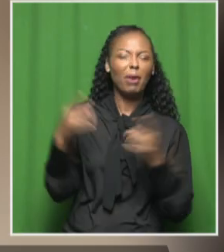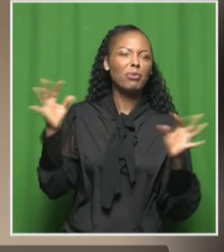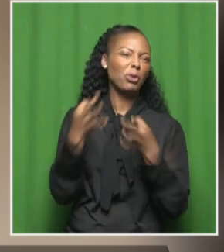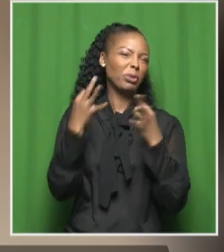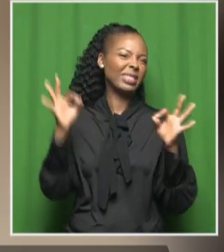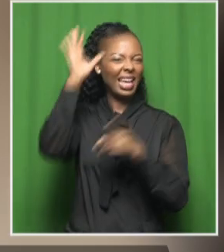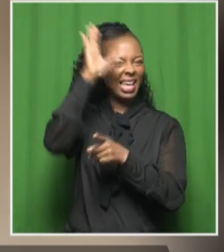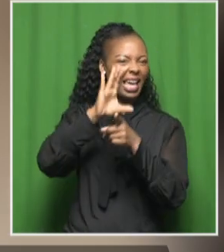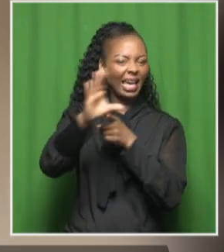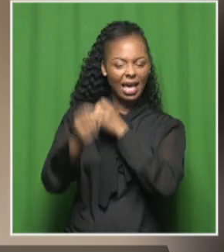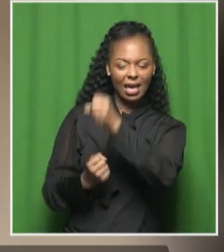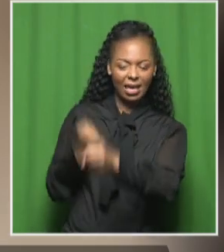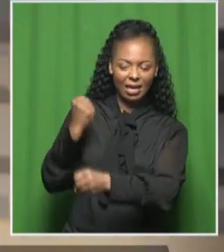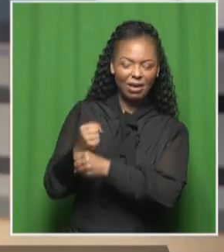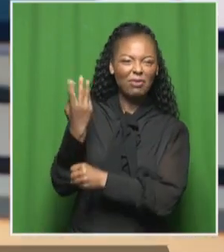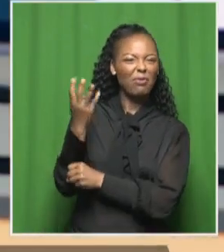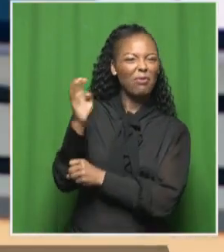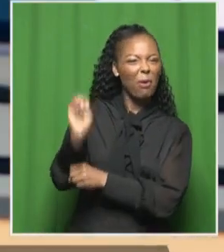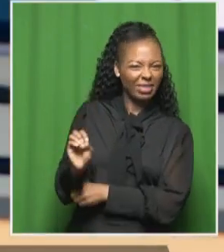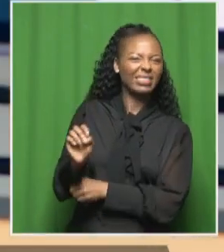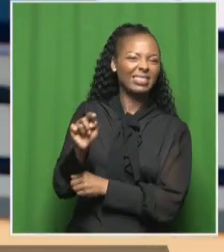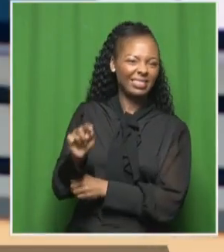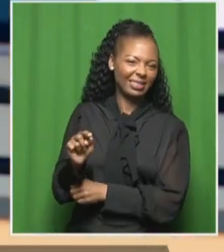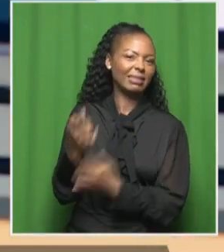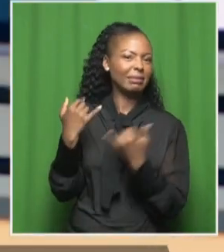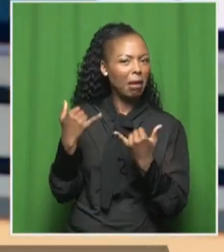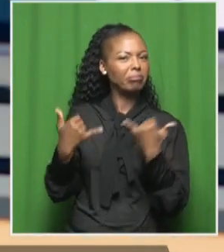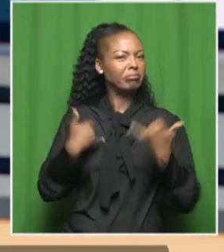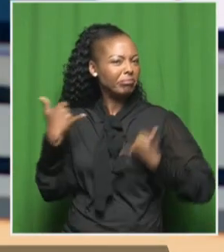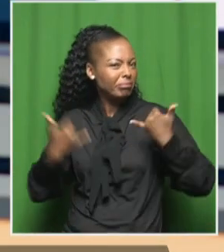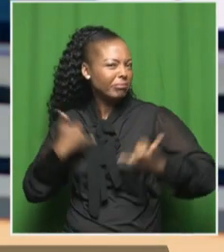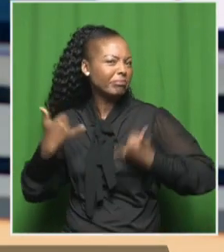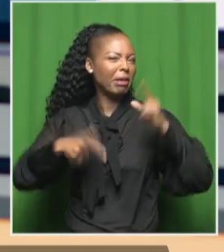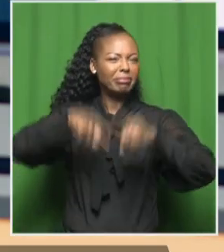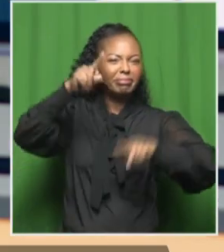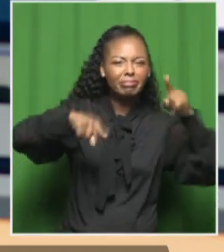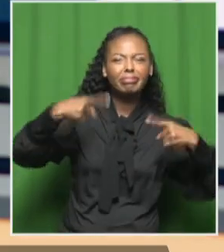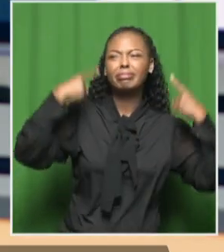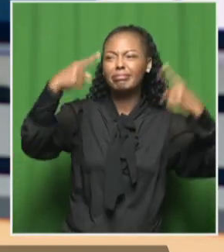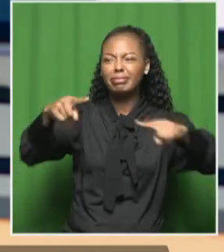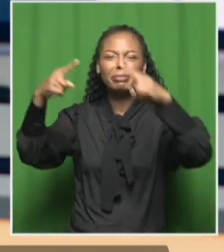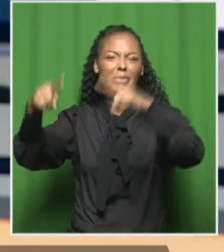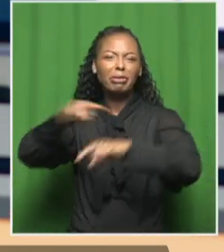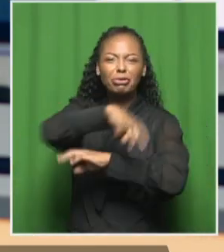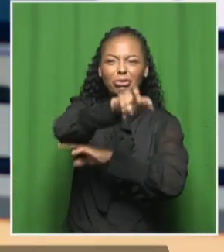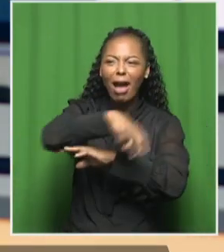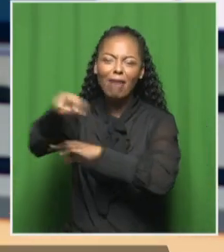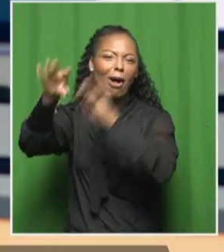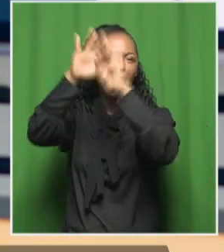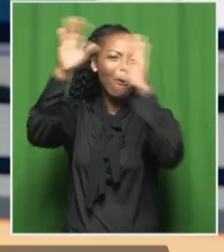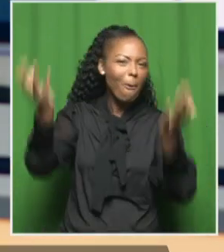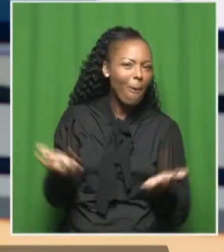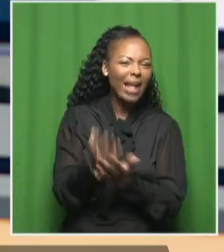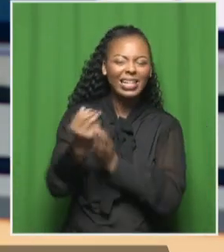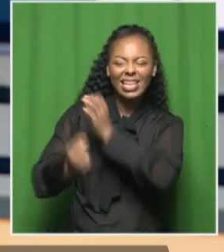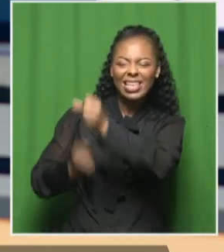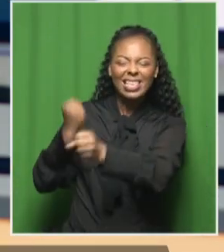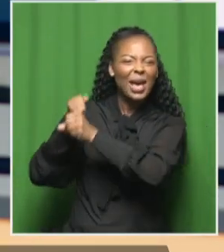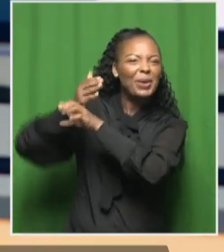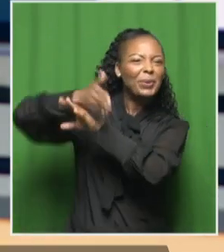than 4 decades. And his timeless songs have entertained fans around the world over all these years. And we have